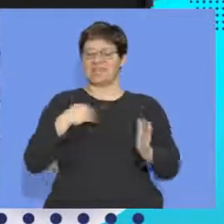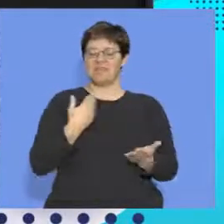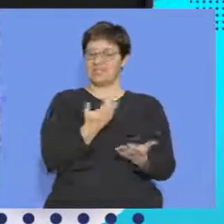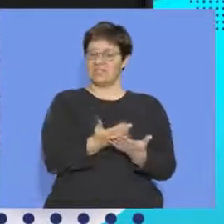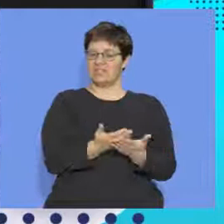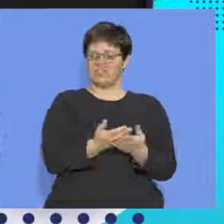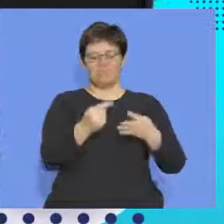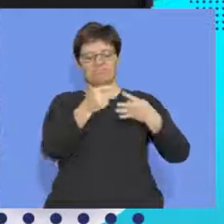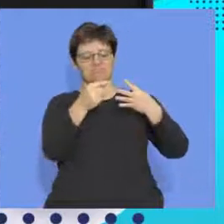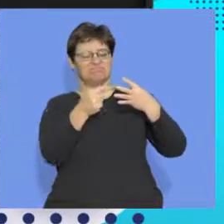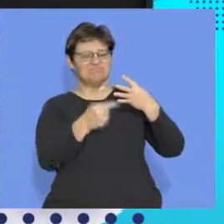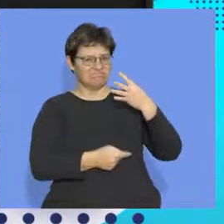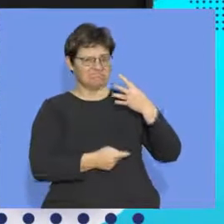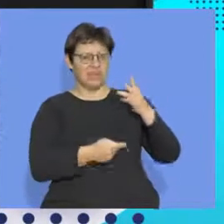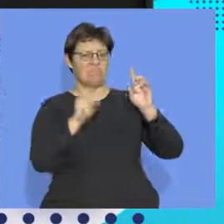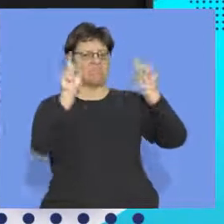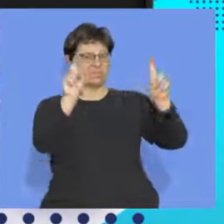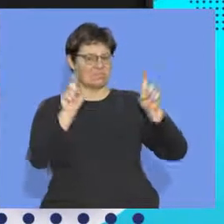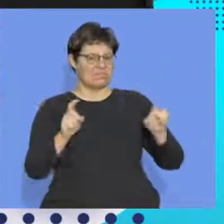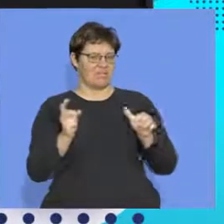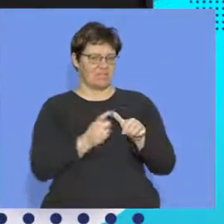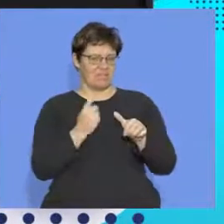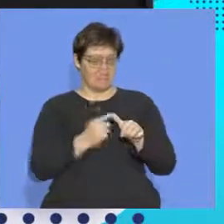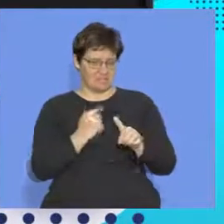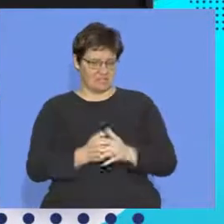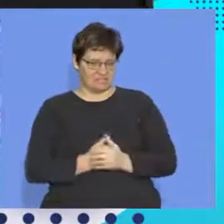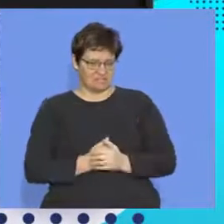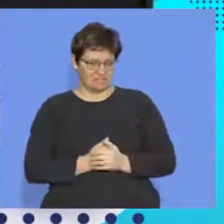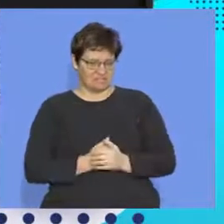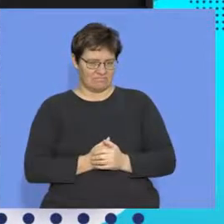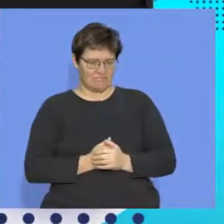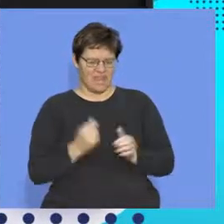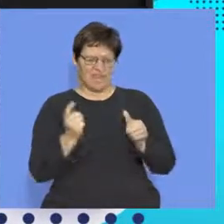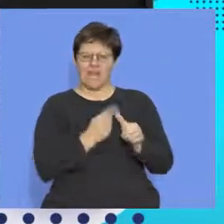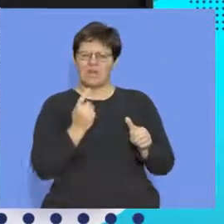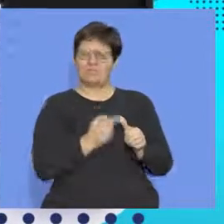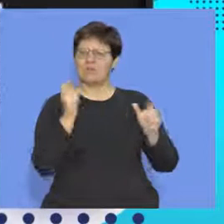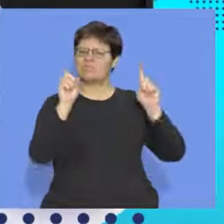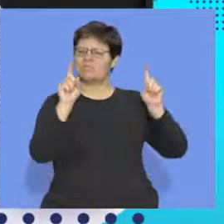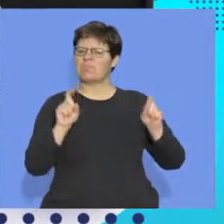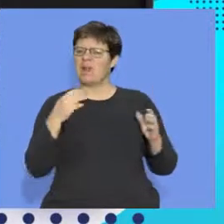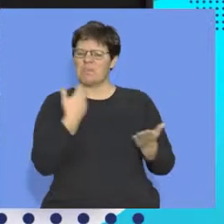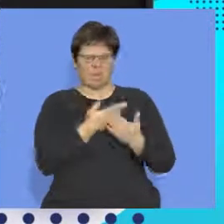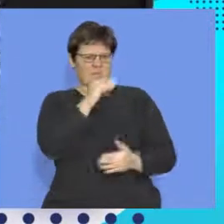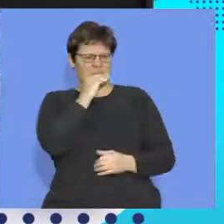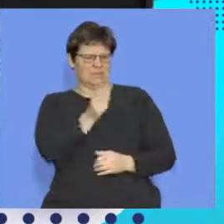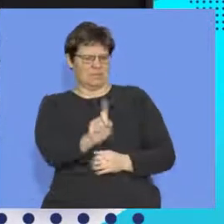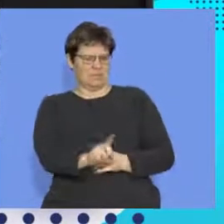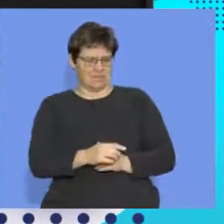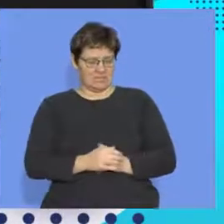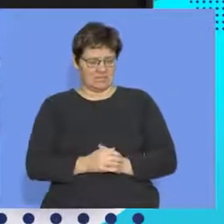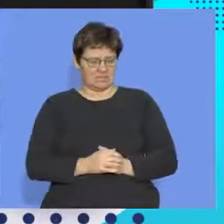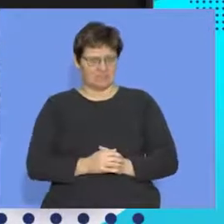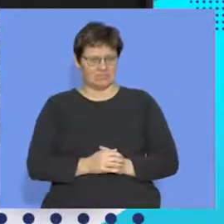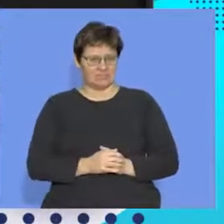application of counting principle. What is application of counting principle? Okay. So